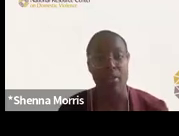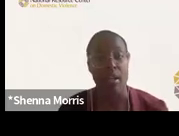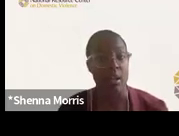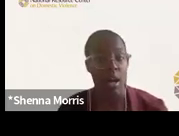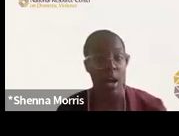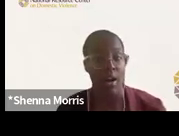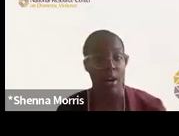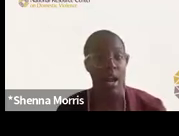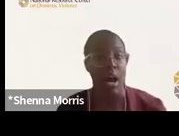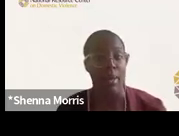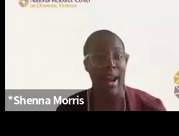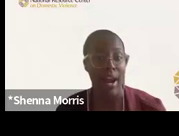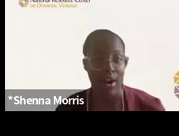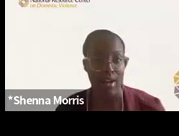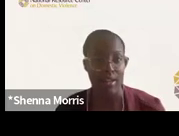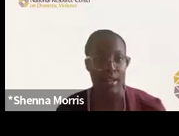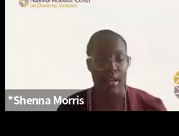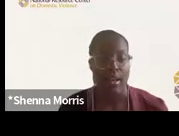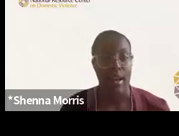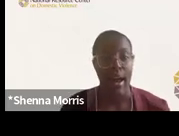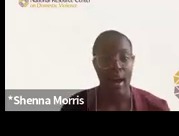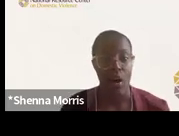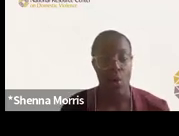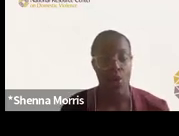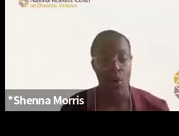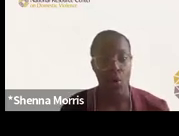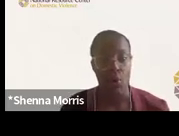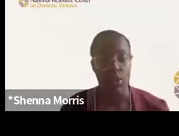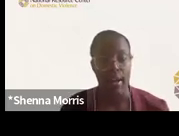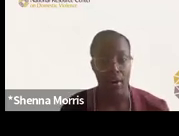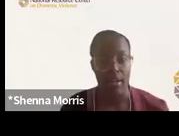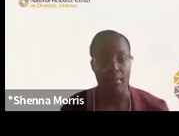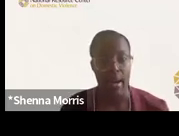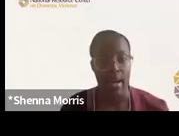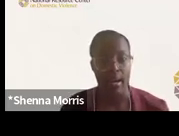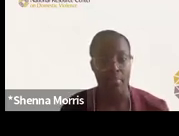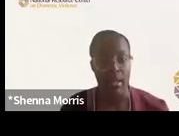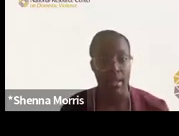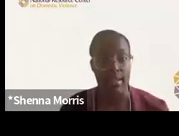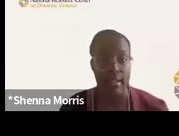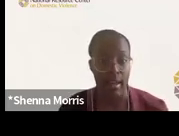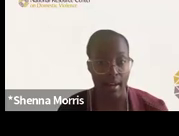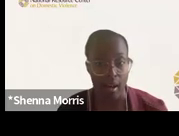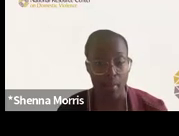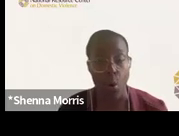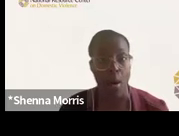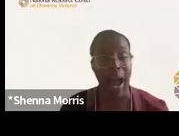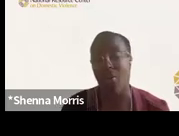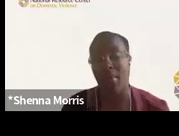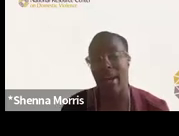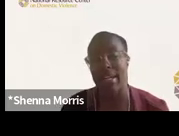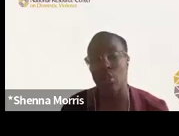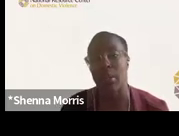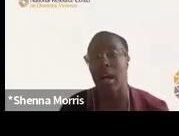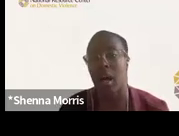think about the non-congregate common areas and how those areas may be set up or